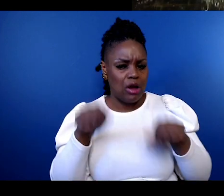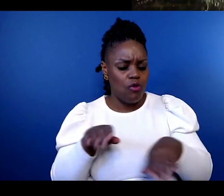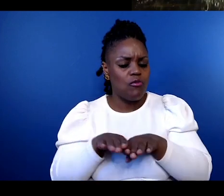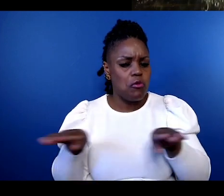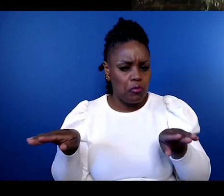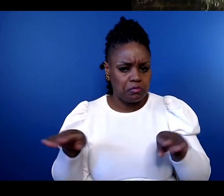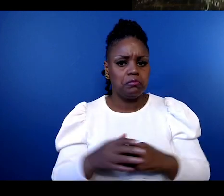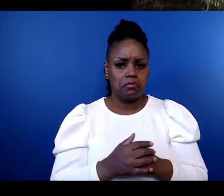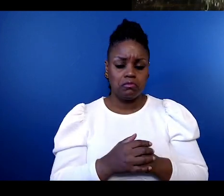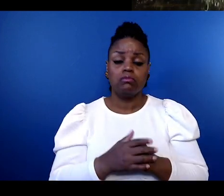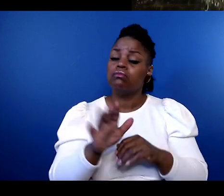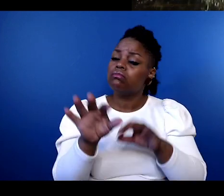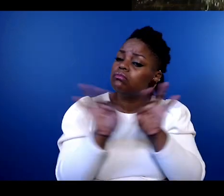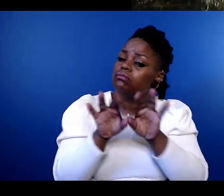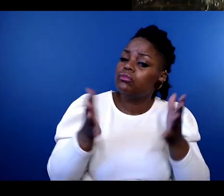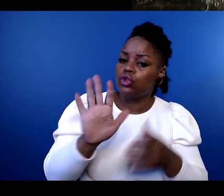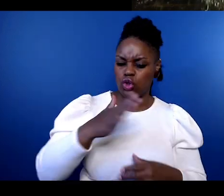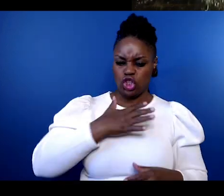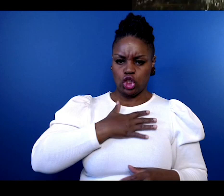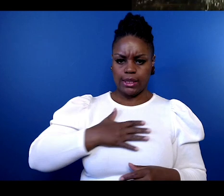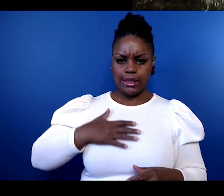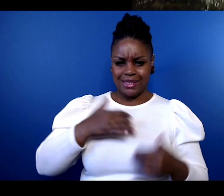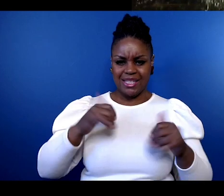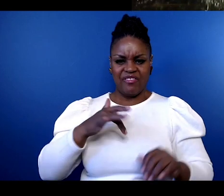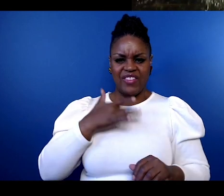open. The shoulders are stacked, left over right.